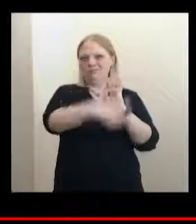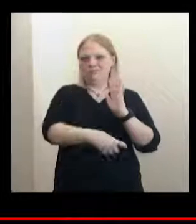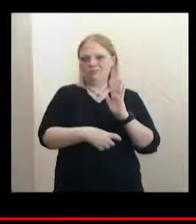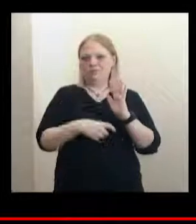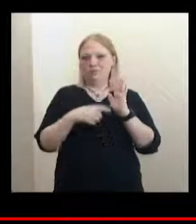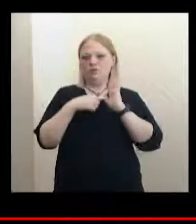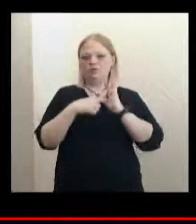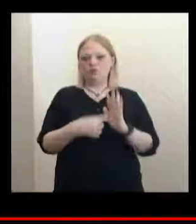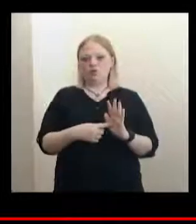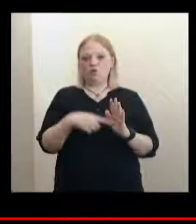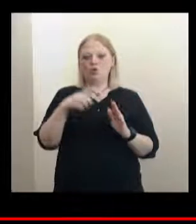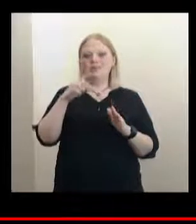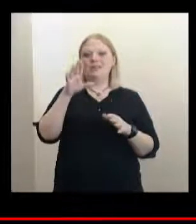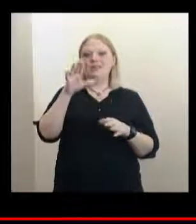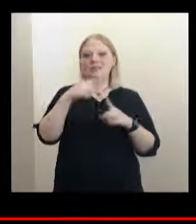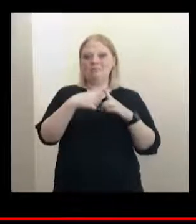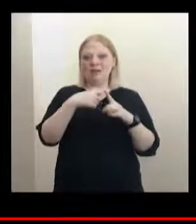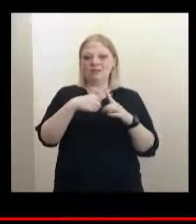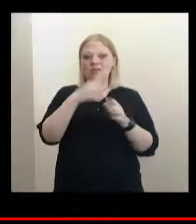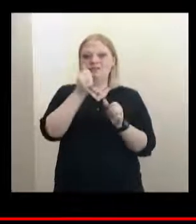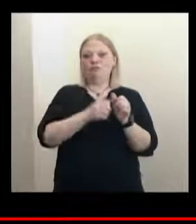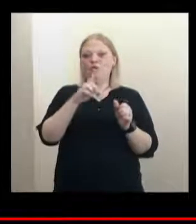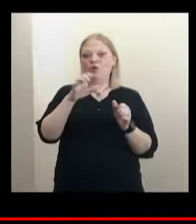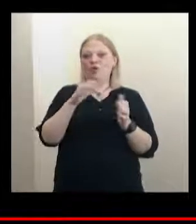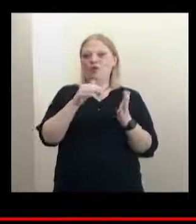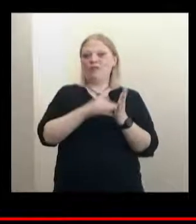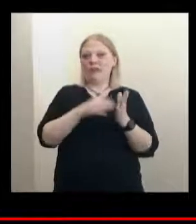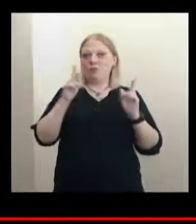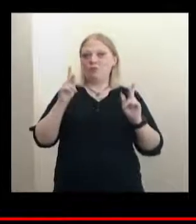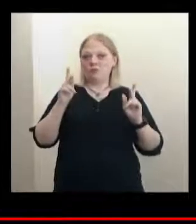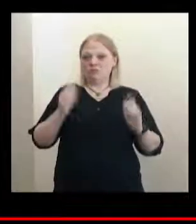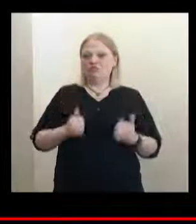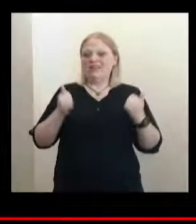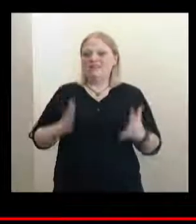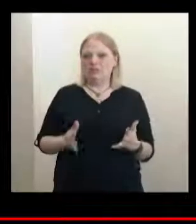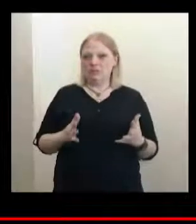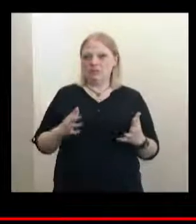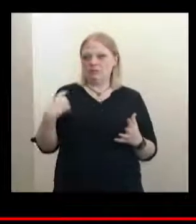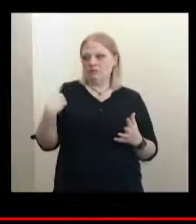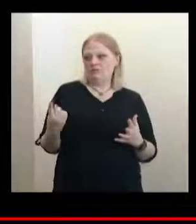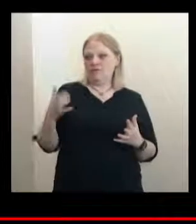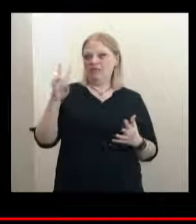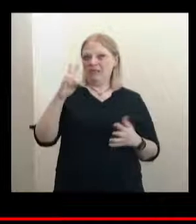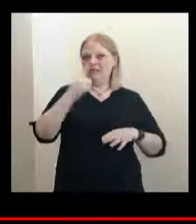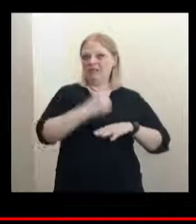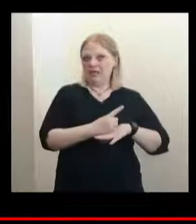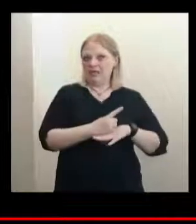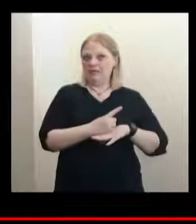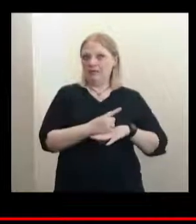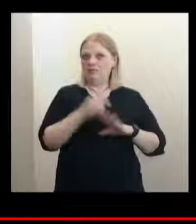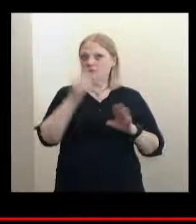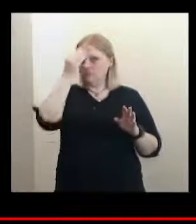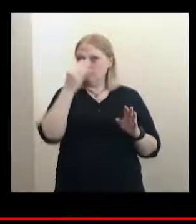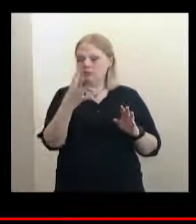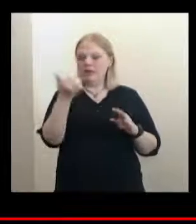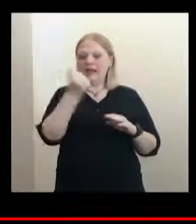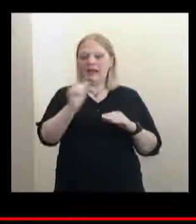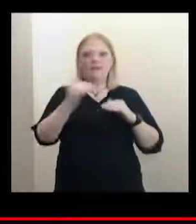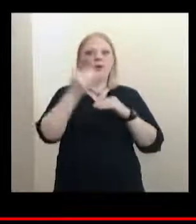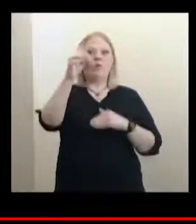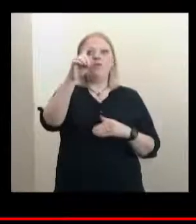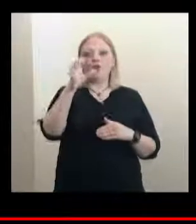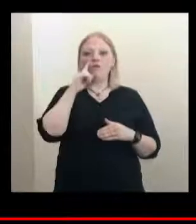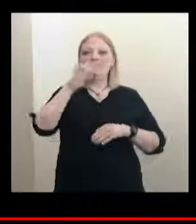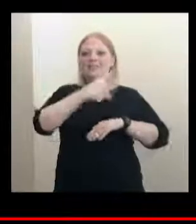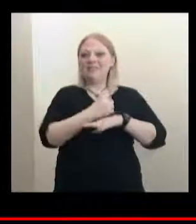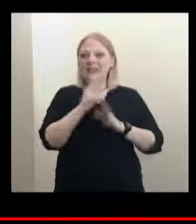cases per 100,000 persons in the past 7 days. As I noted, anything over 100 for a 7-day period